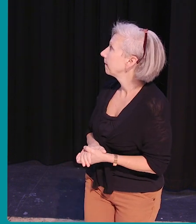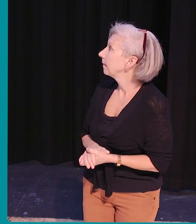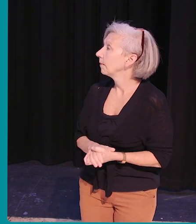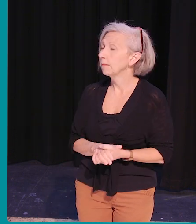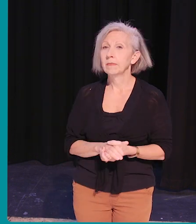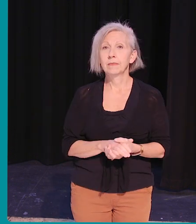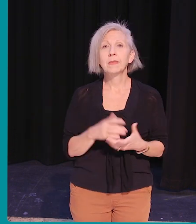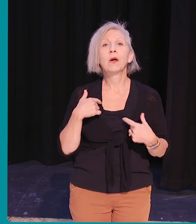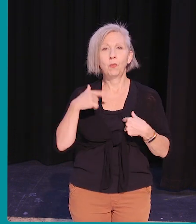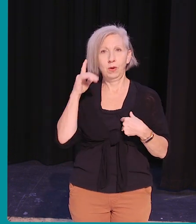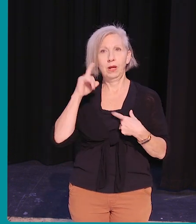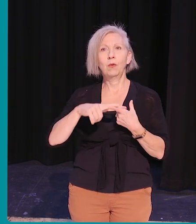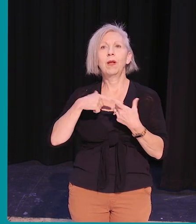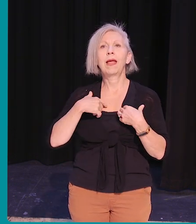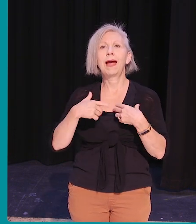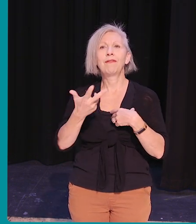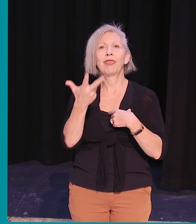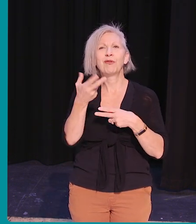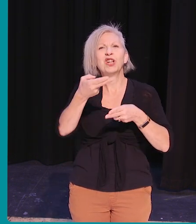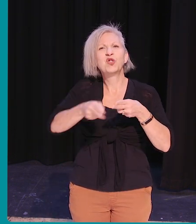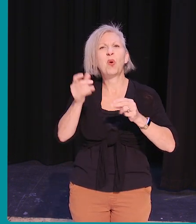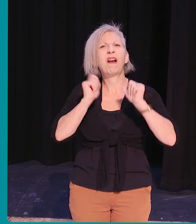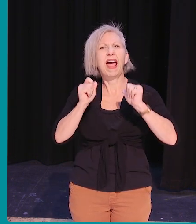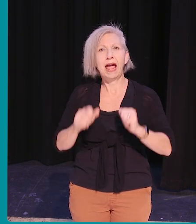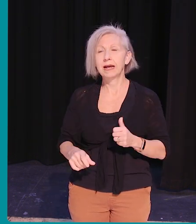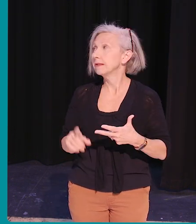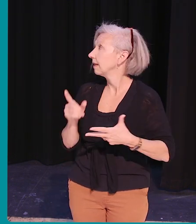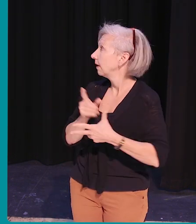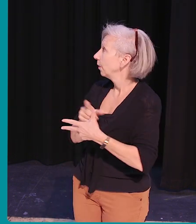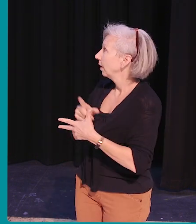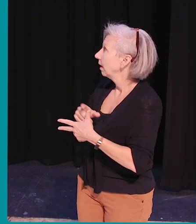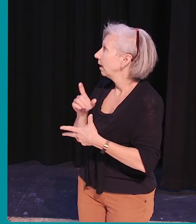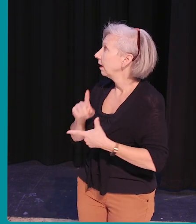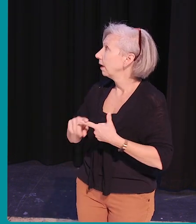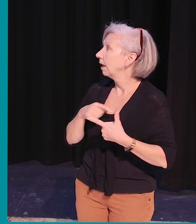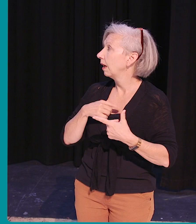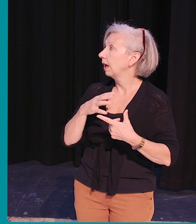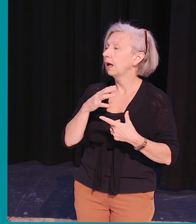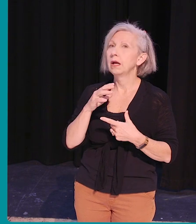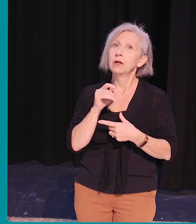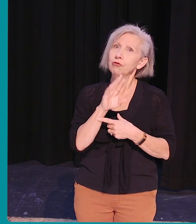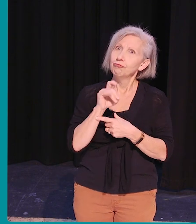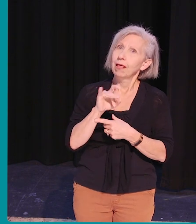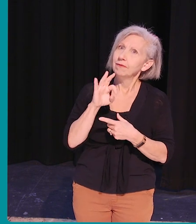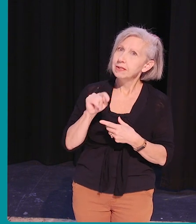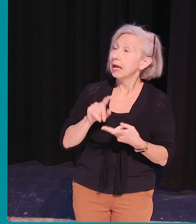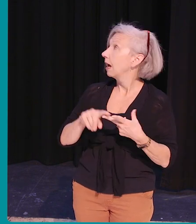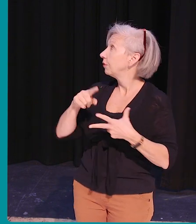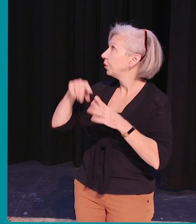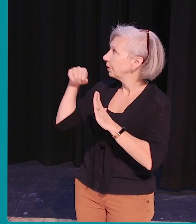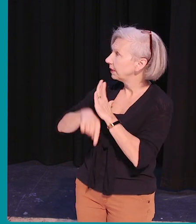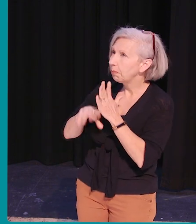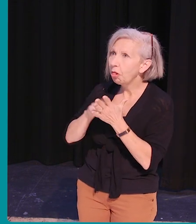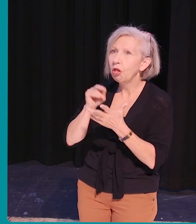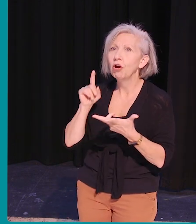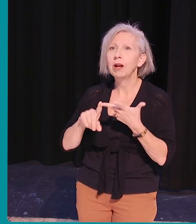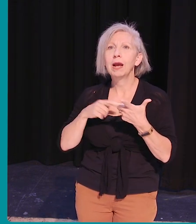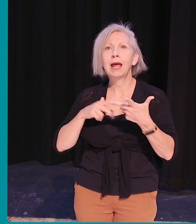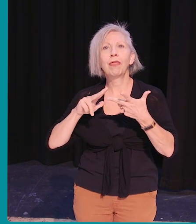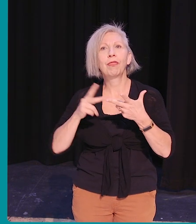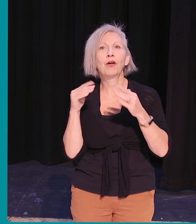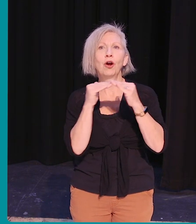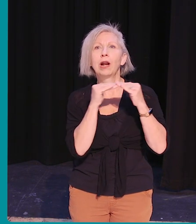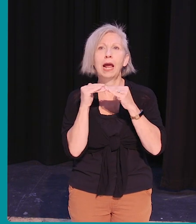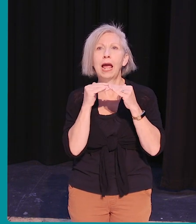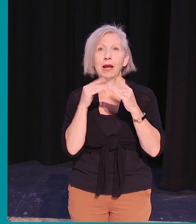conversation in 3 short acts. Act 1, we're going to talk about relevance gaps. Act 2, we're going to talk about deeper learning. Act 3, we're going to talk about the equity concerns that go with that. Everybody got